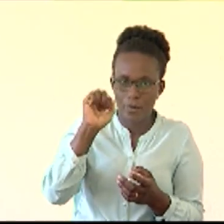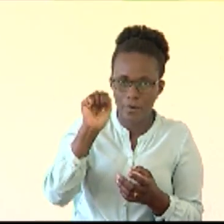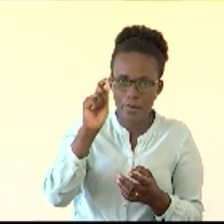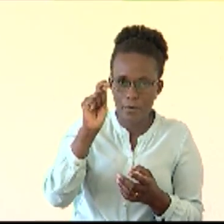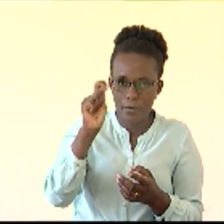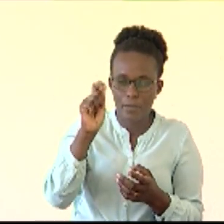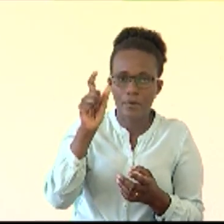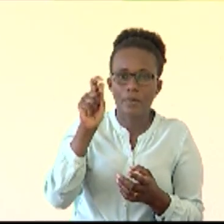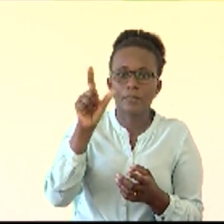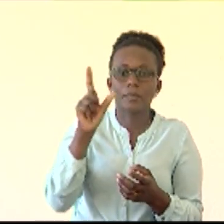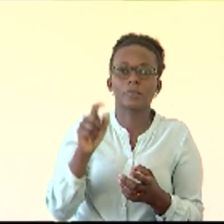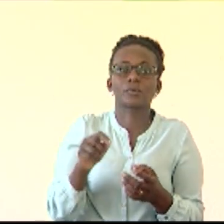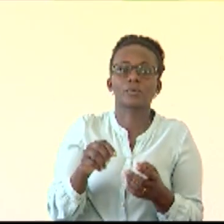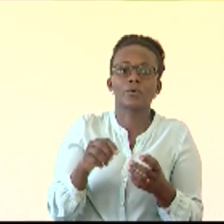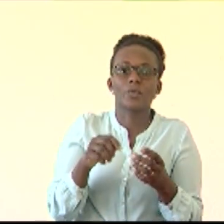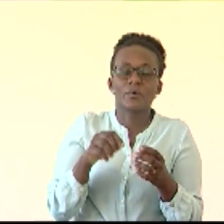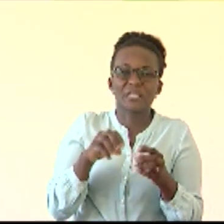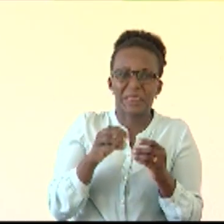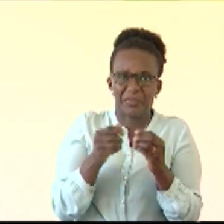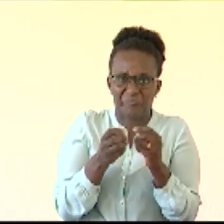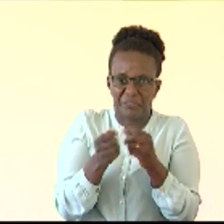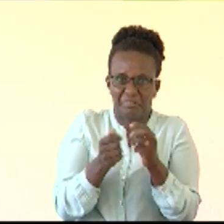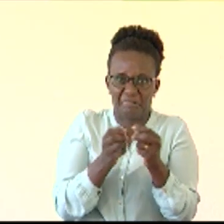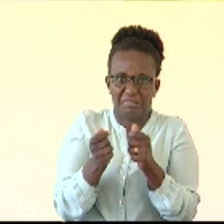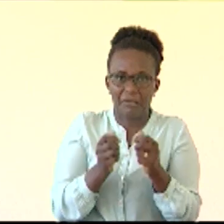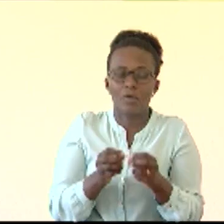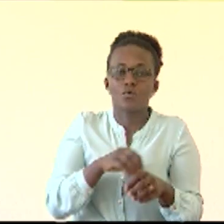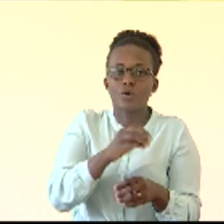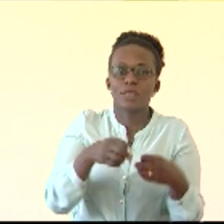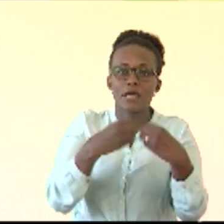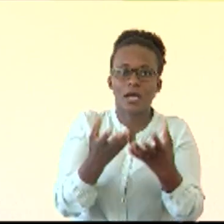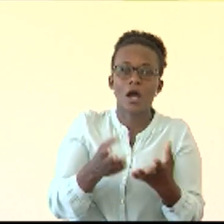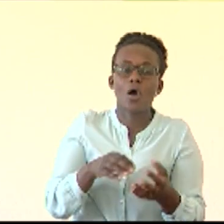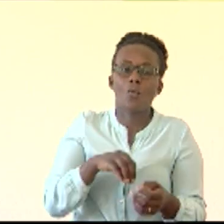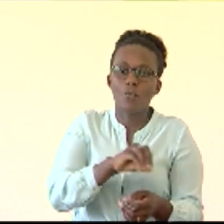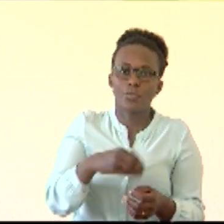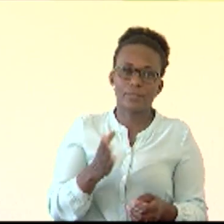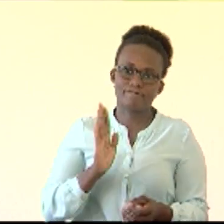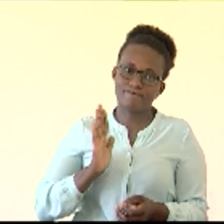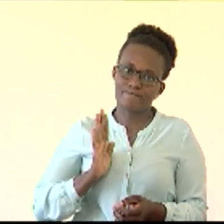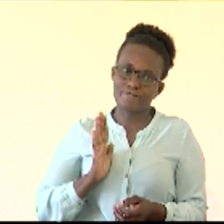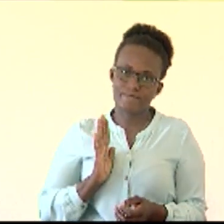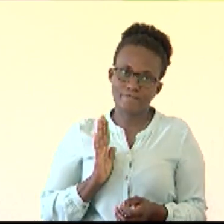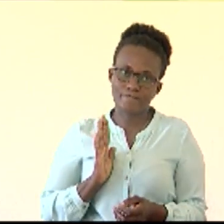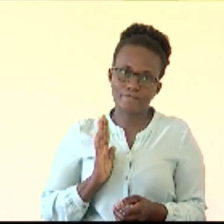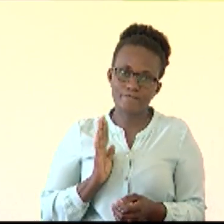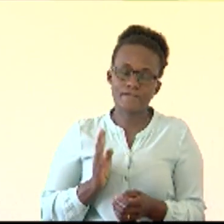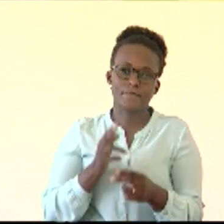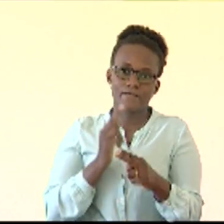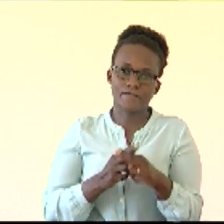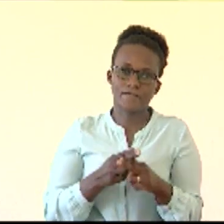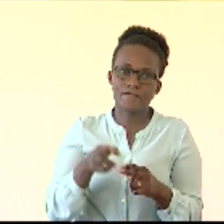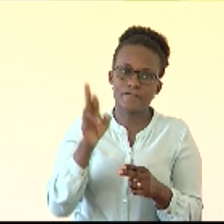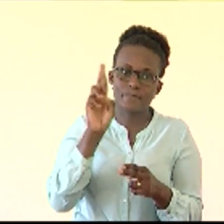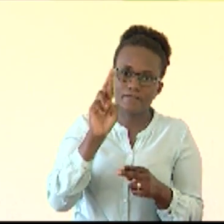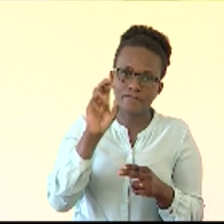Corrosion or damage. Either we can talk about chromium or nickel plating. These are other metals. Or copper.